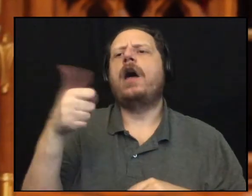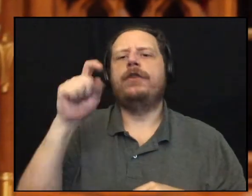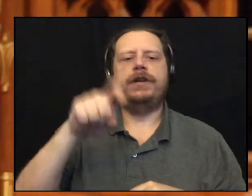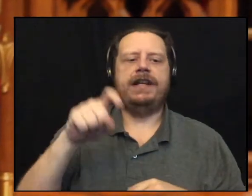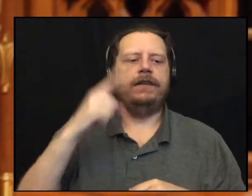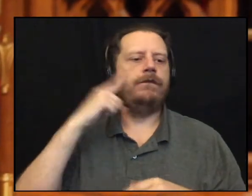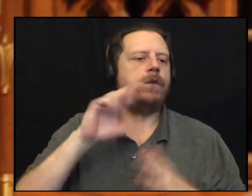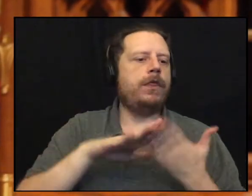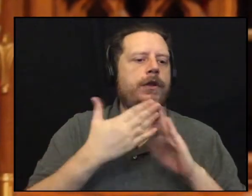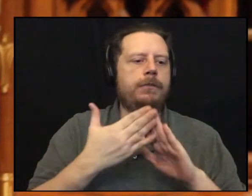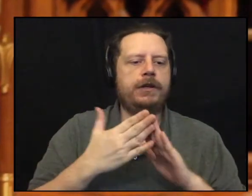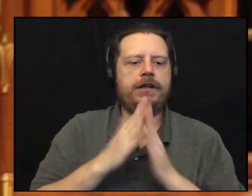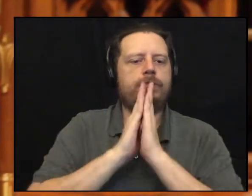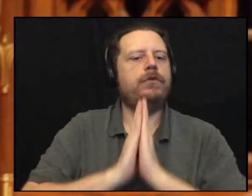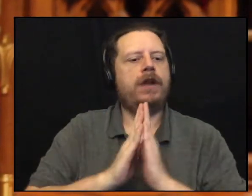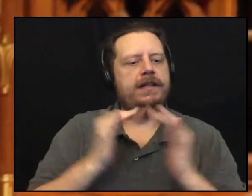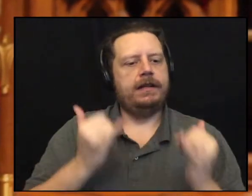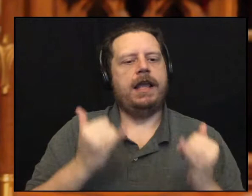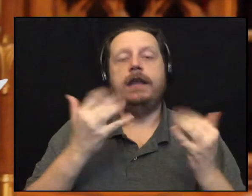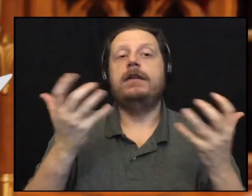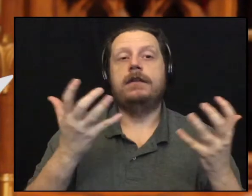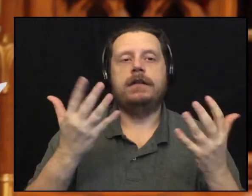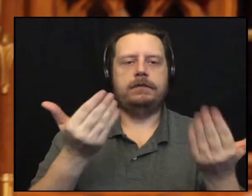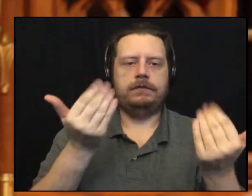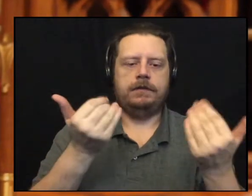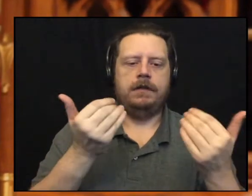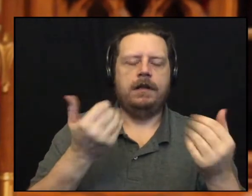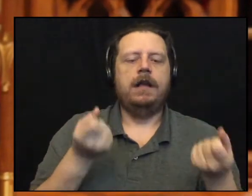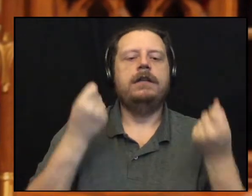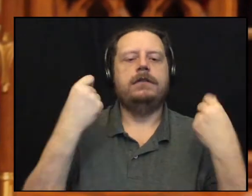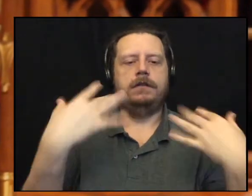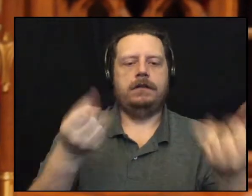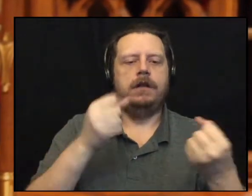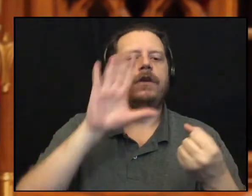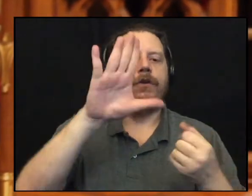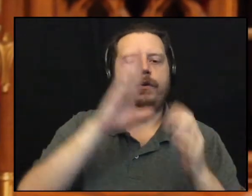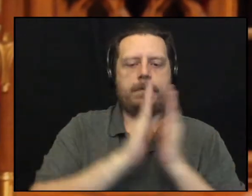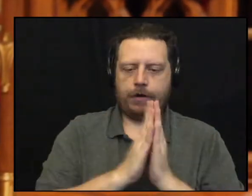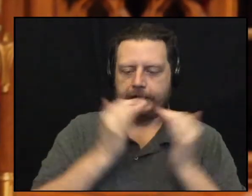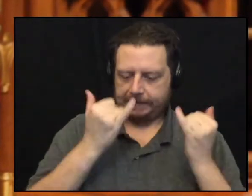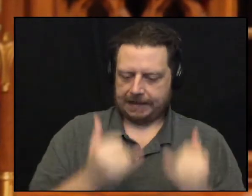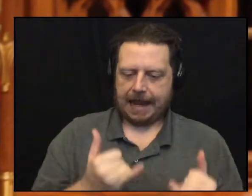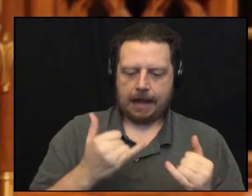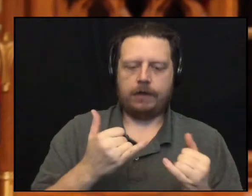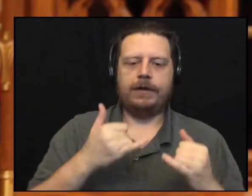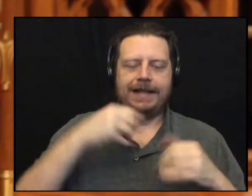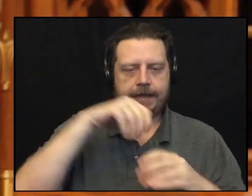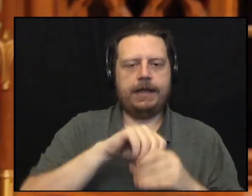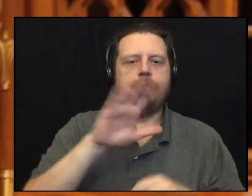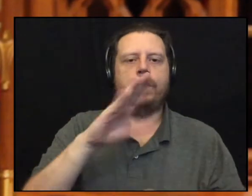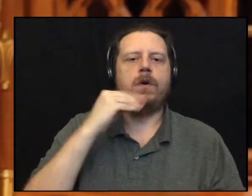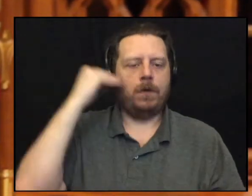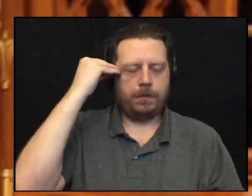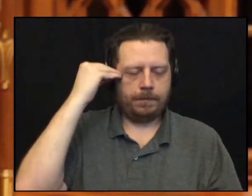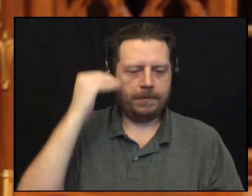community pray today? Please offer your prayers in silence of your homes.